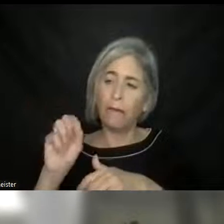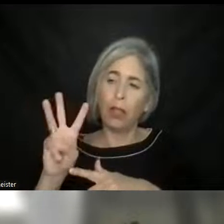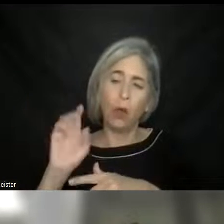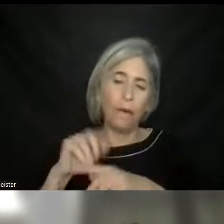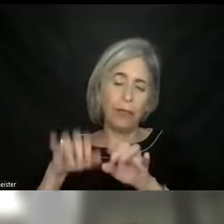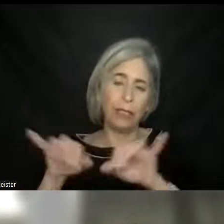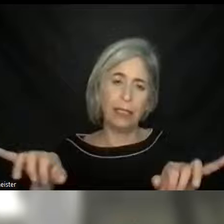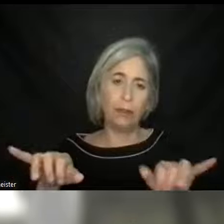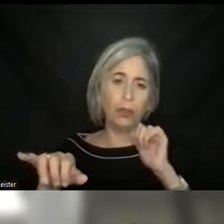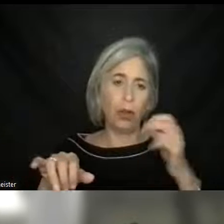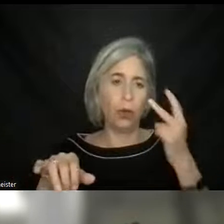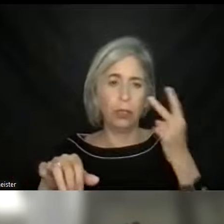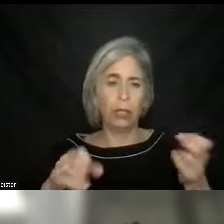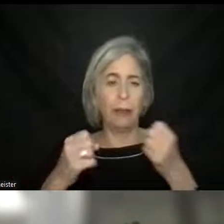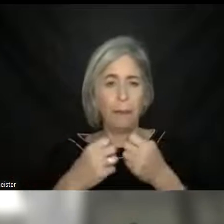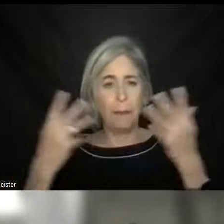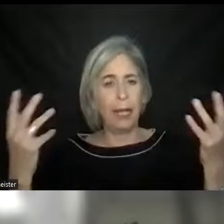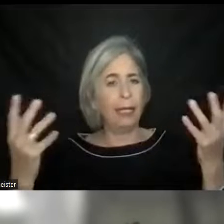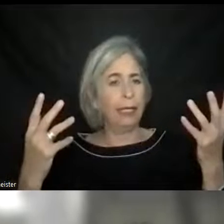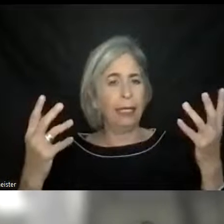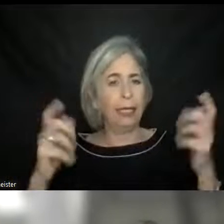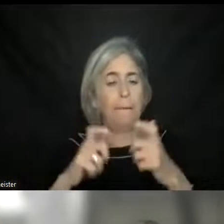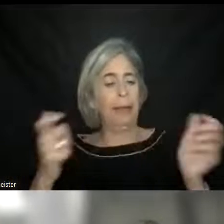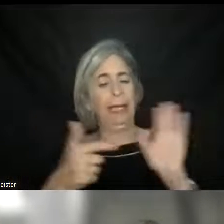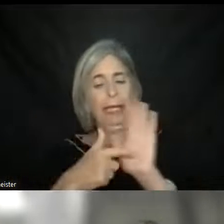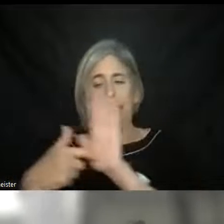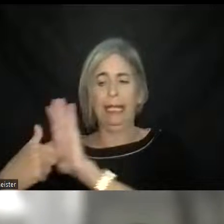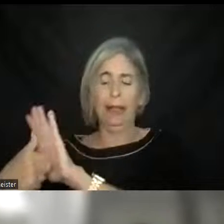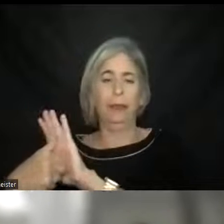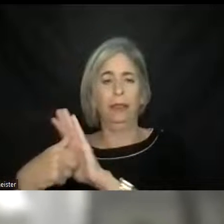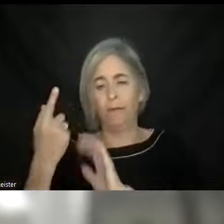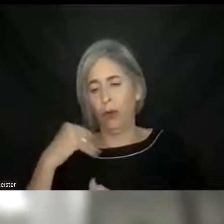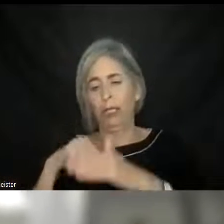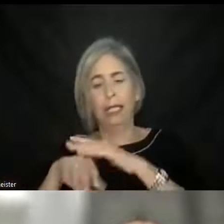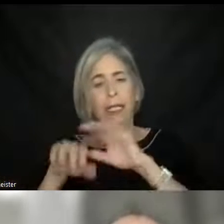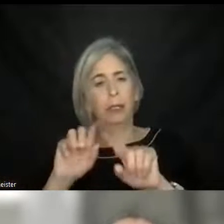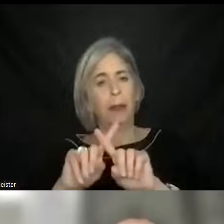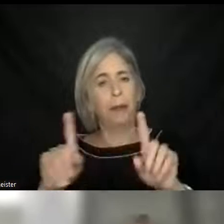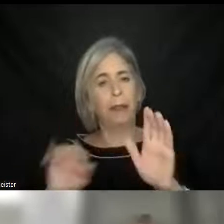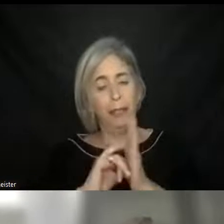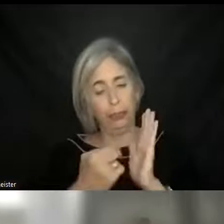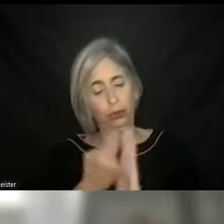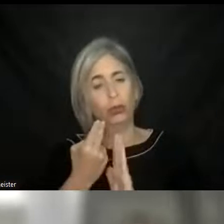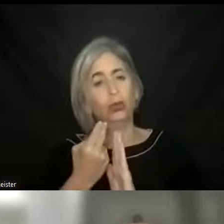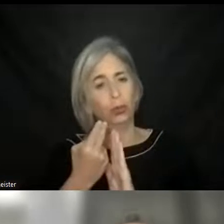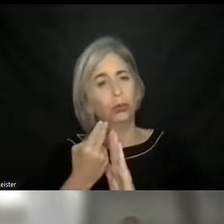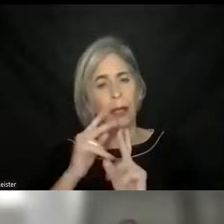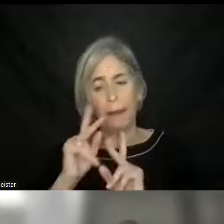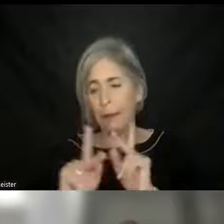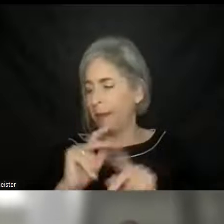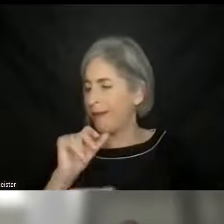we don't see so many kind of big examples on media about accessibility, but this is also true. You know, people are